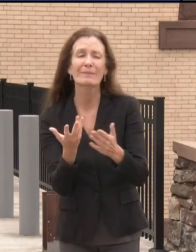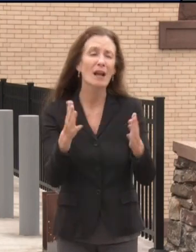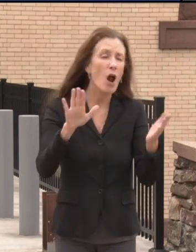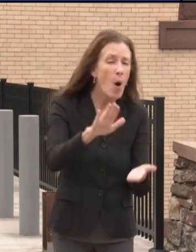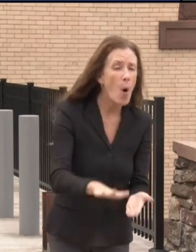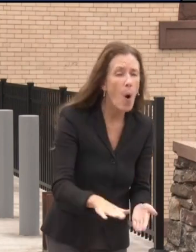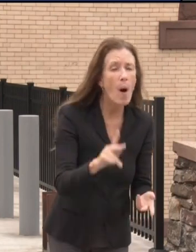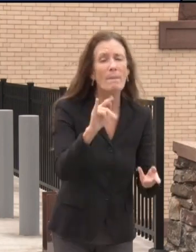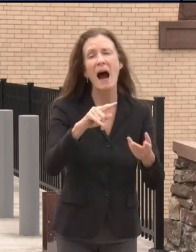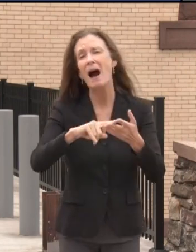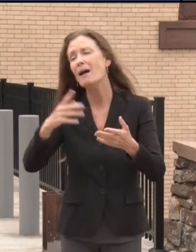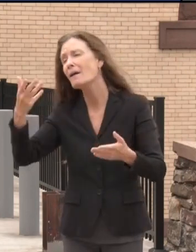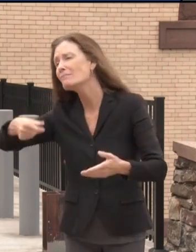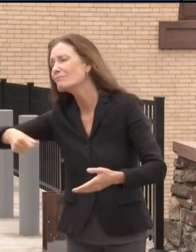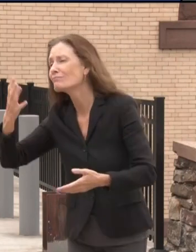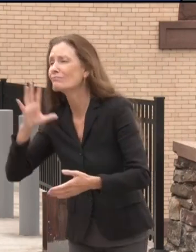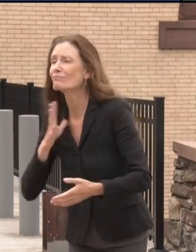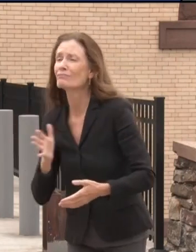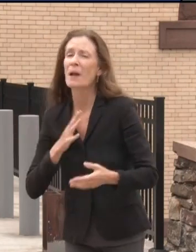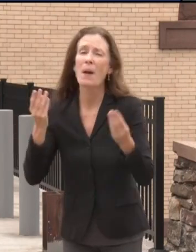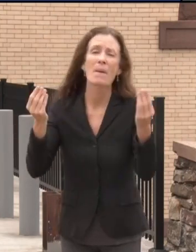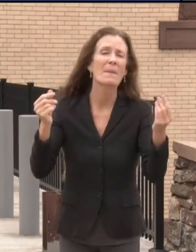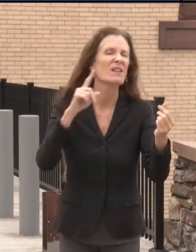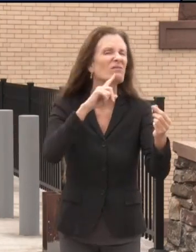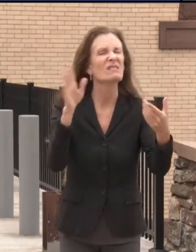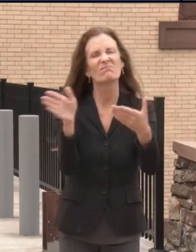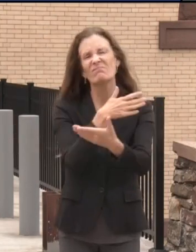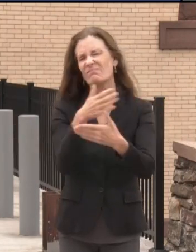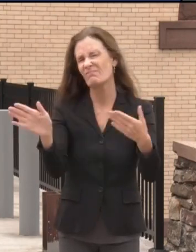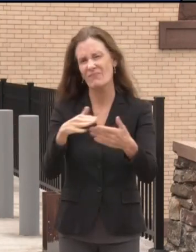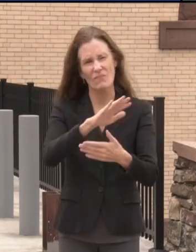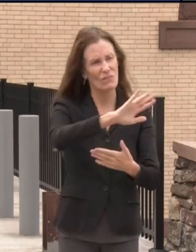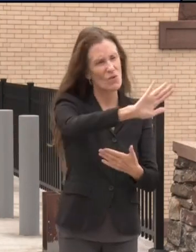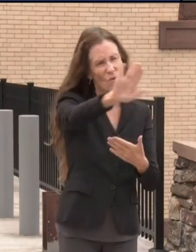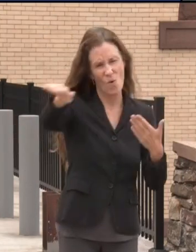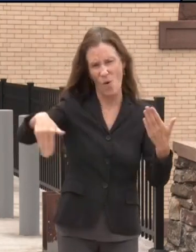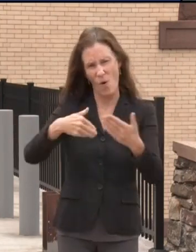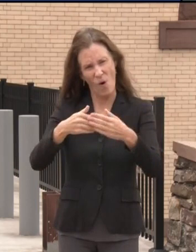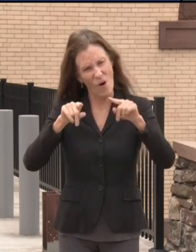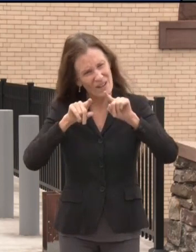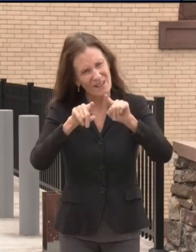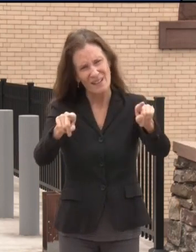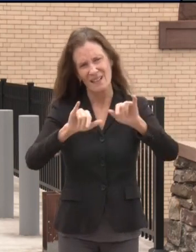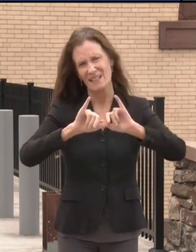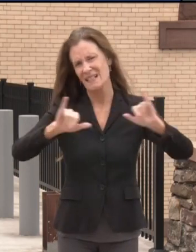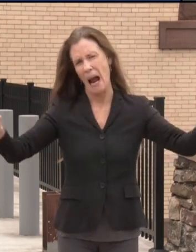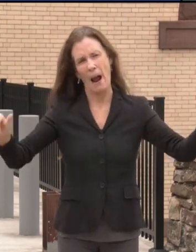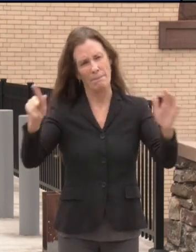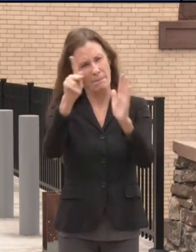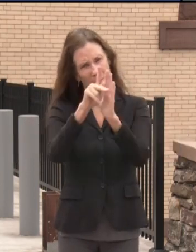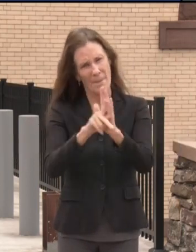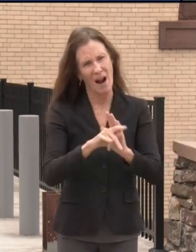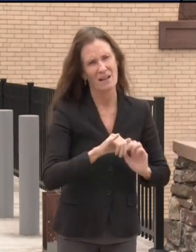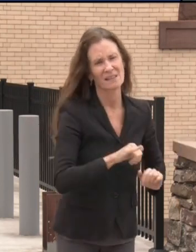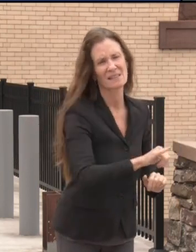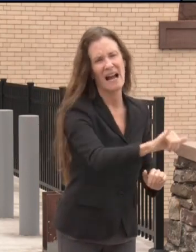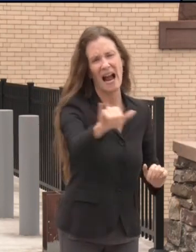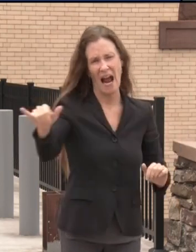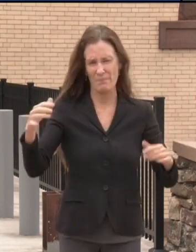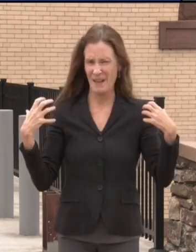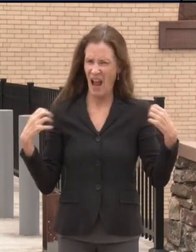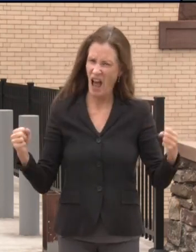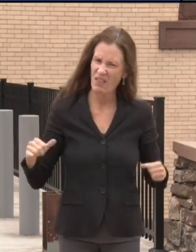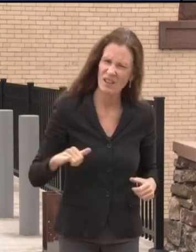is. It's time for us to embrace them with the policies that make sense for their own health,